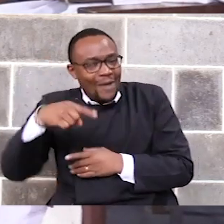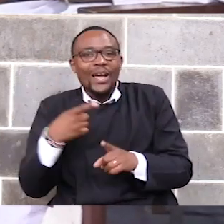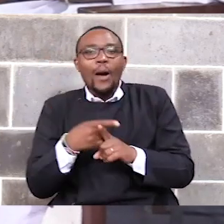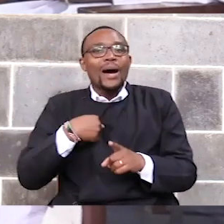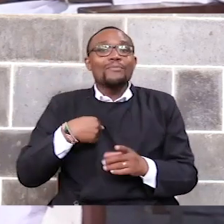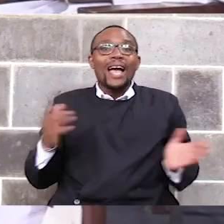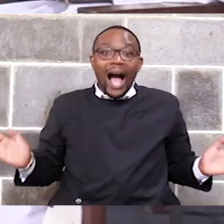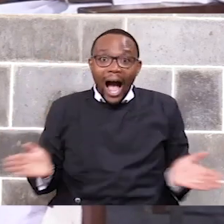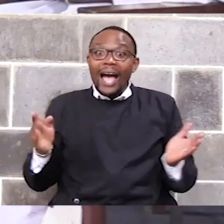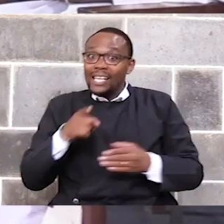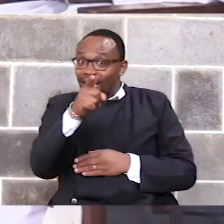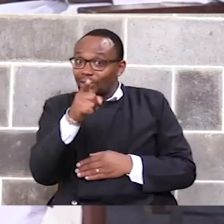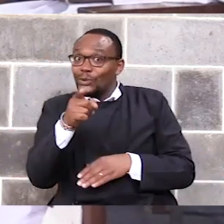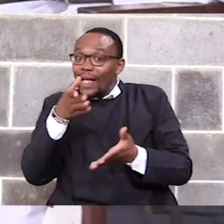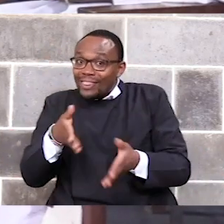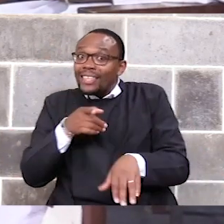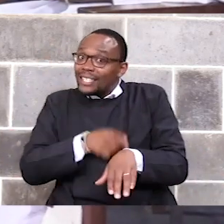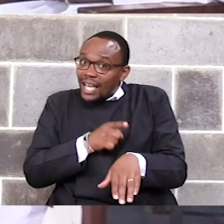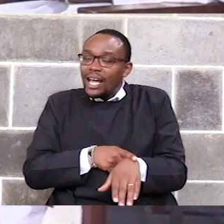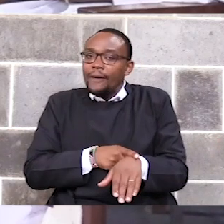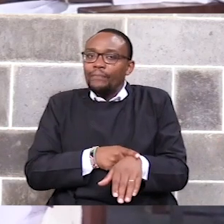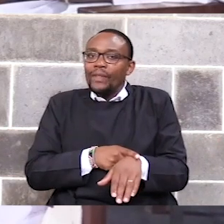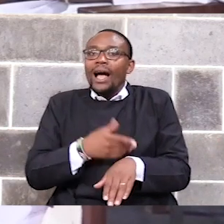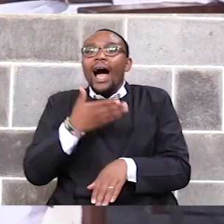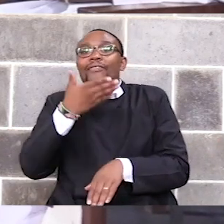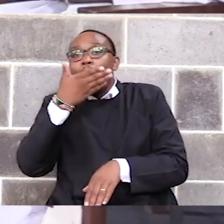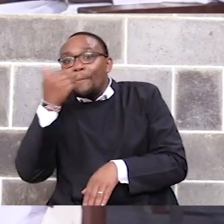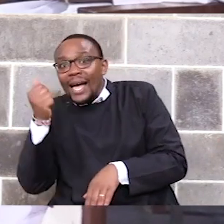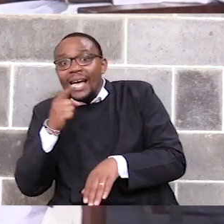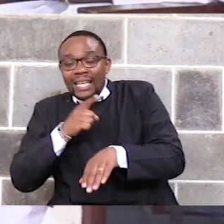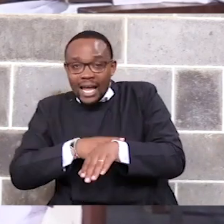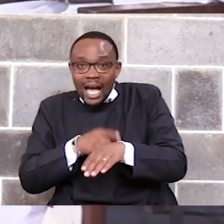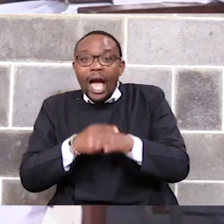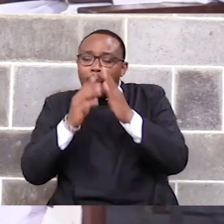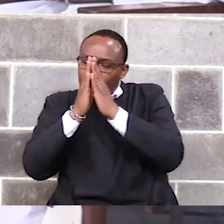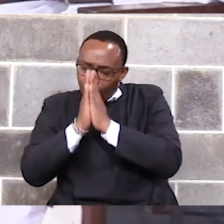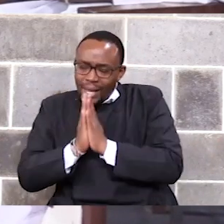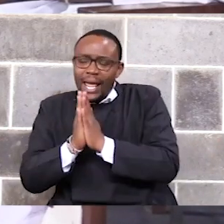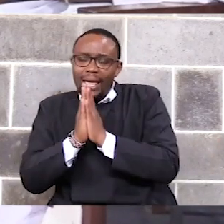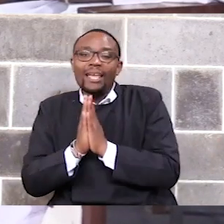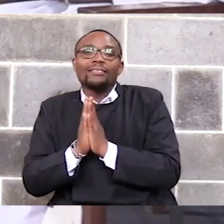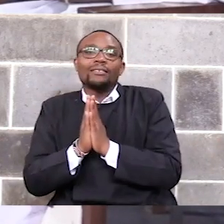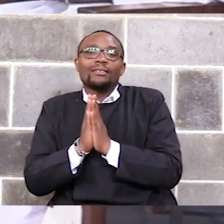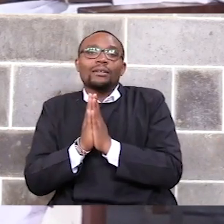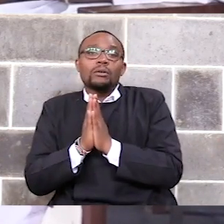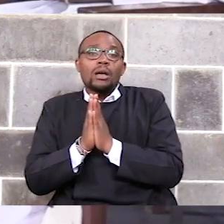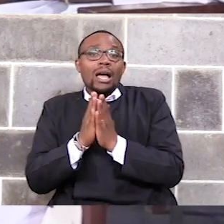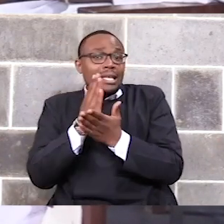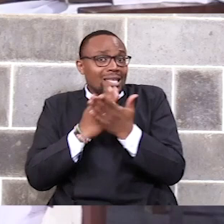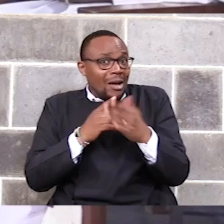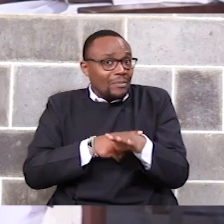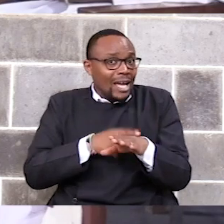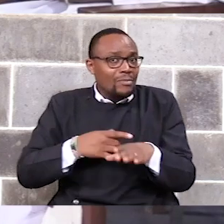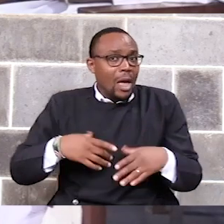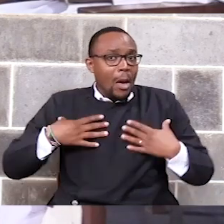morning that during these times are the times that people will fail to pray. These are the times that people will feel a